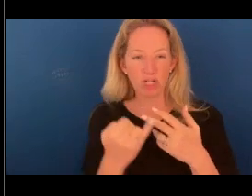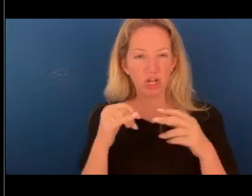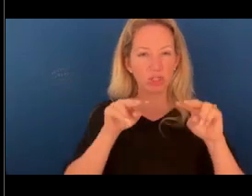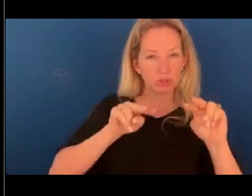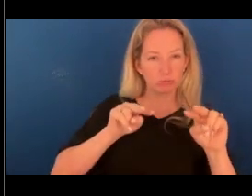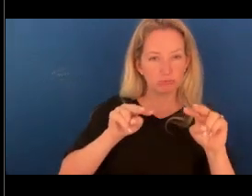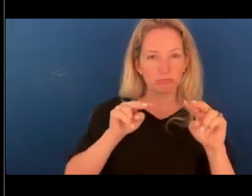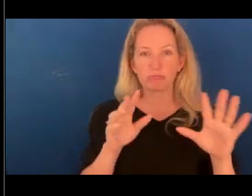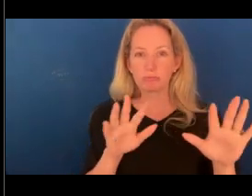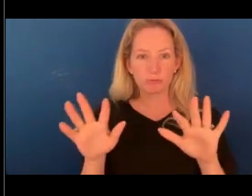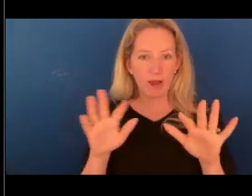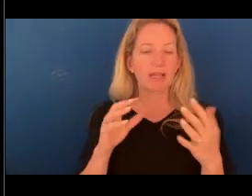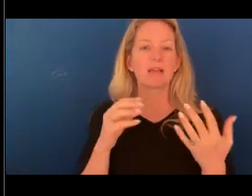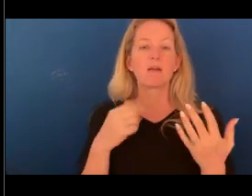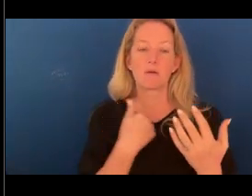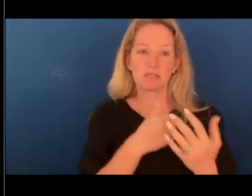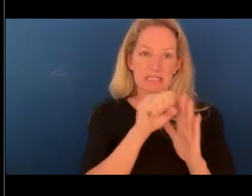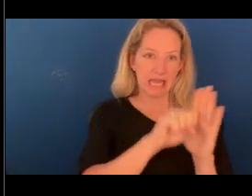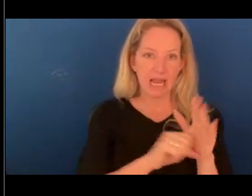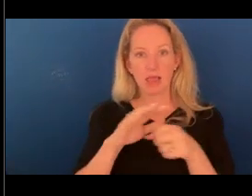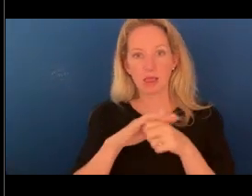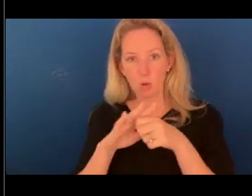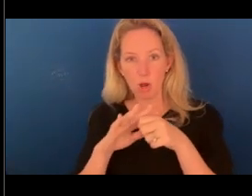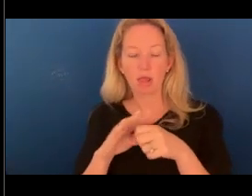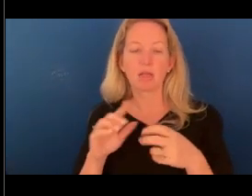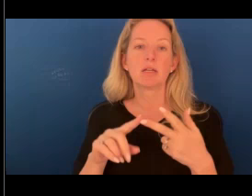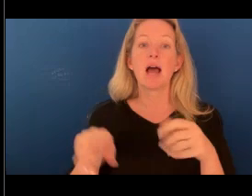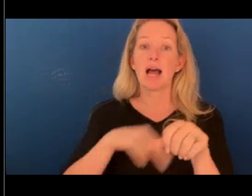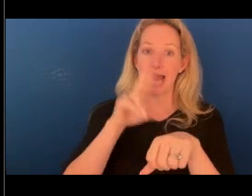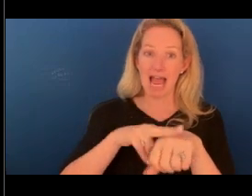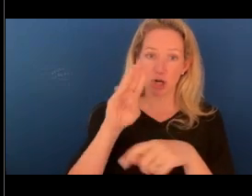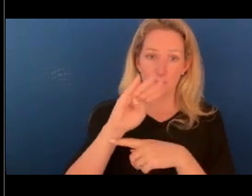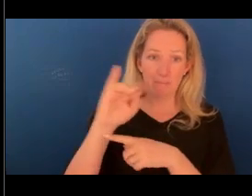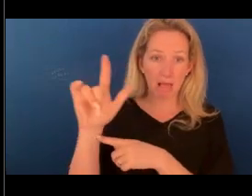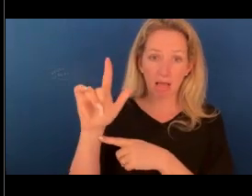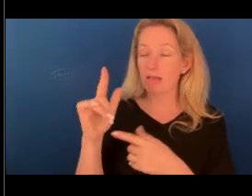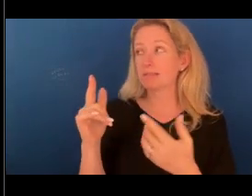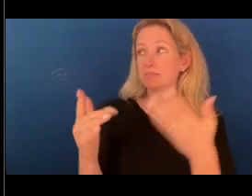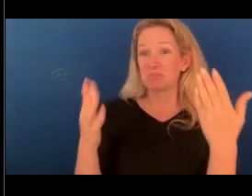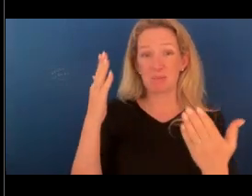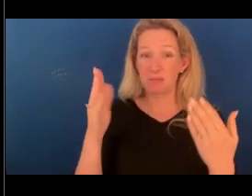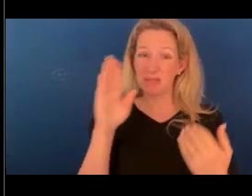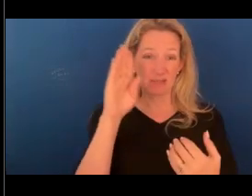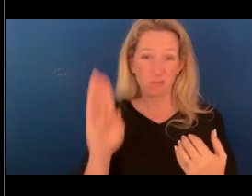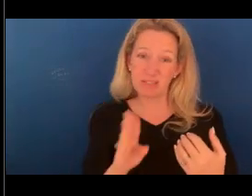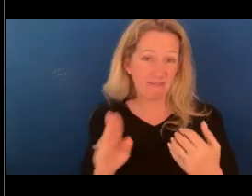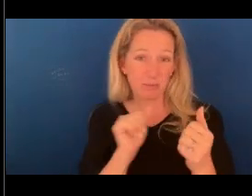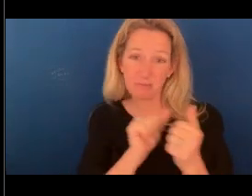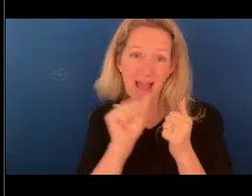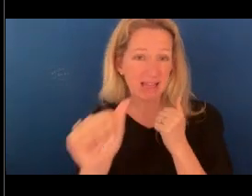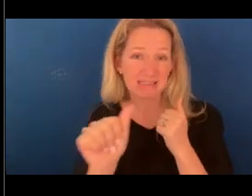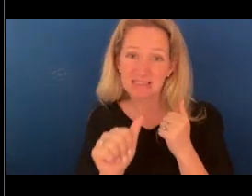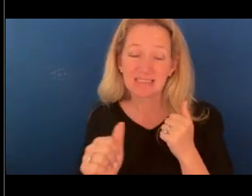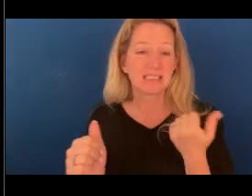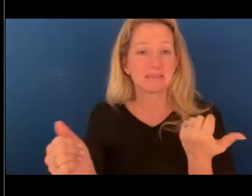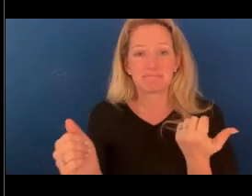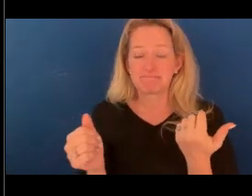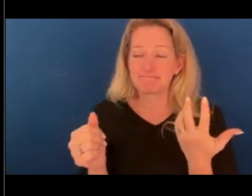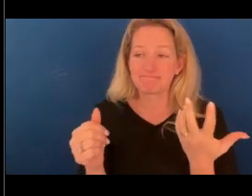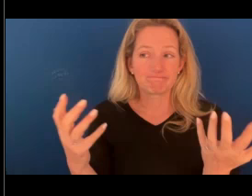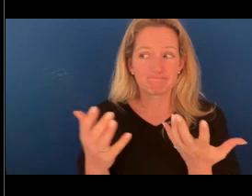local level. We've had a national bill that probably will never pass, frankly, or at least in its current form, called the Breaking Free